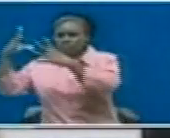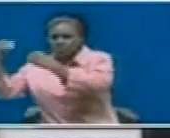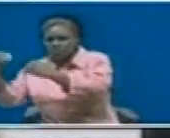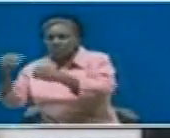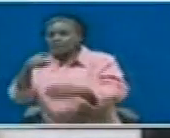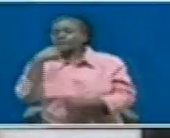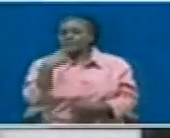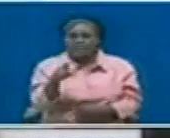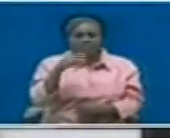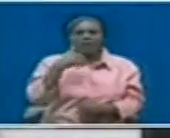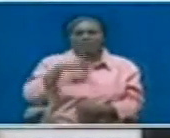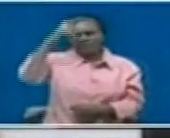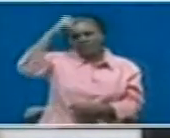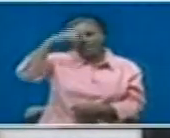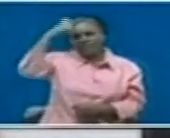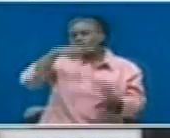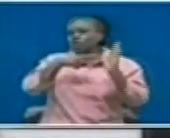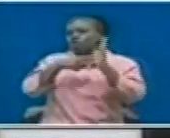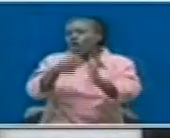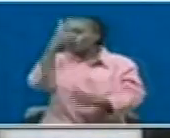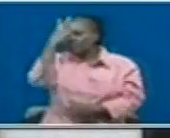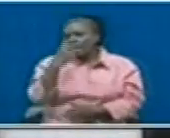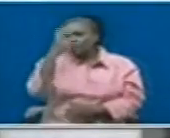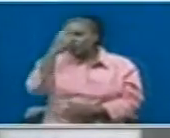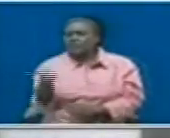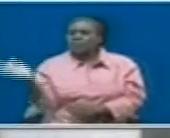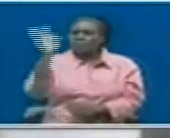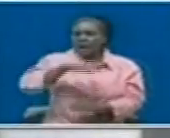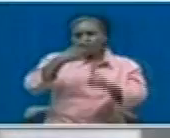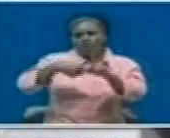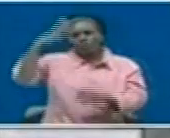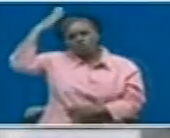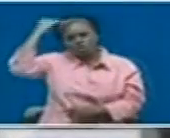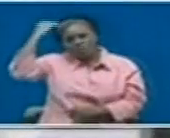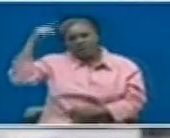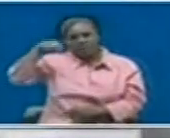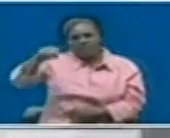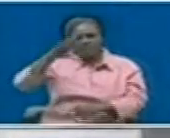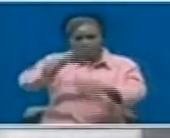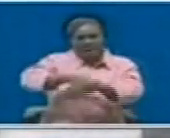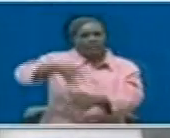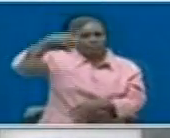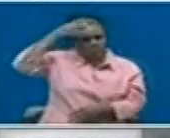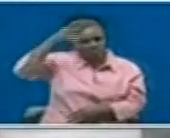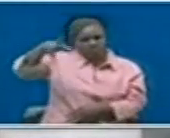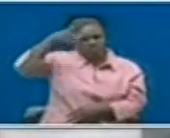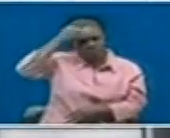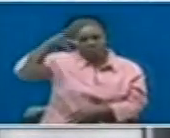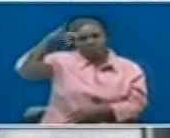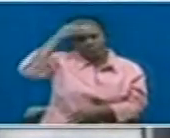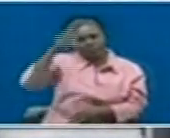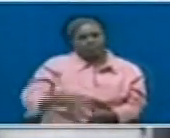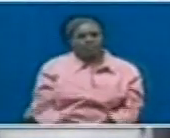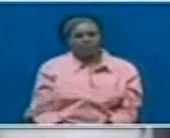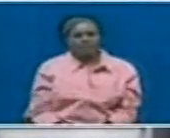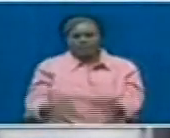said they have intelligence that revealed the suspect had returned from Somalia, where he had received training in extremism. Try